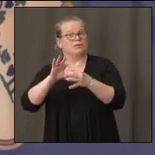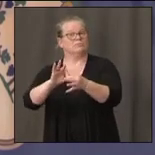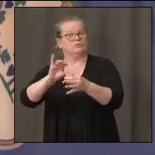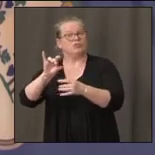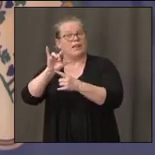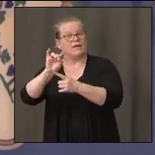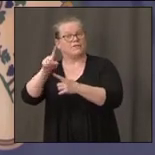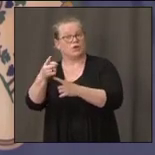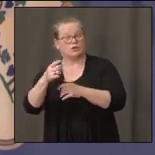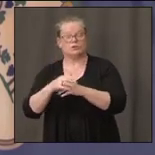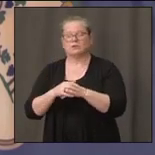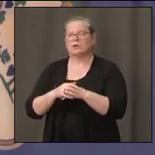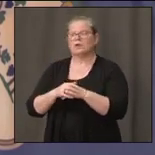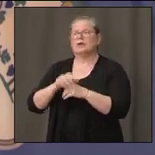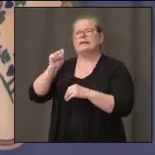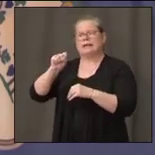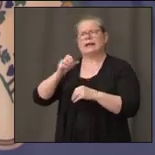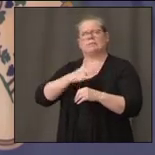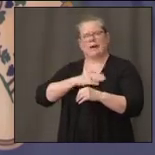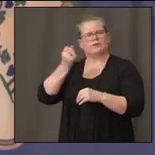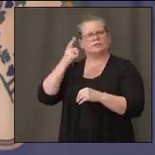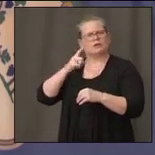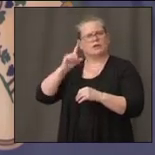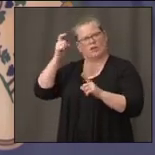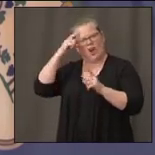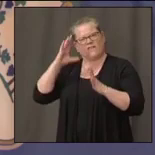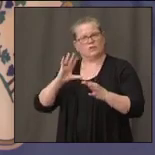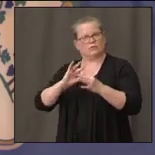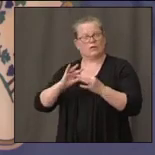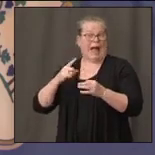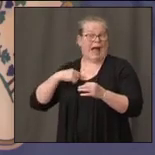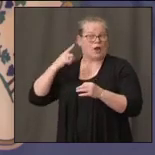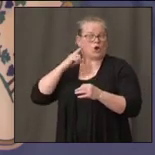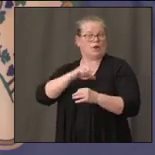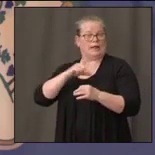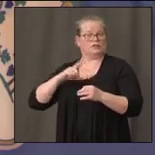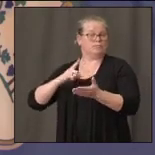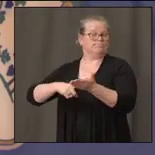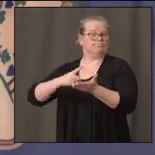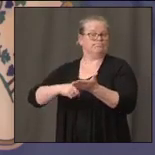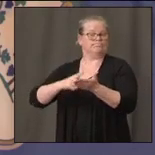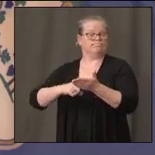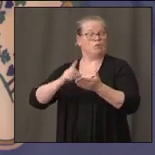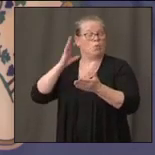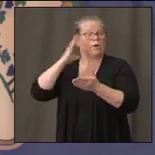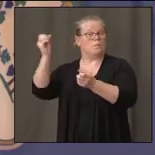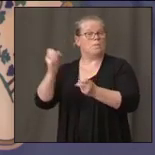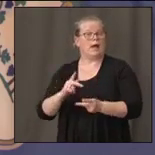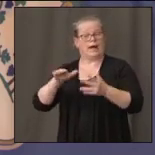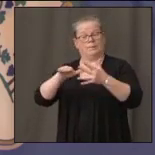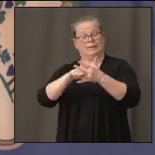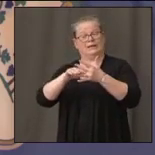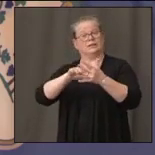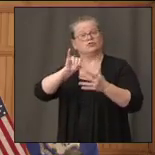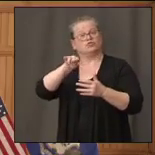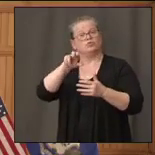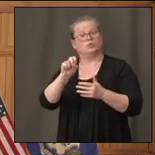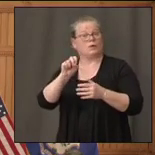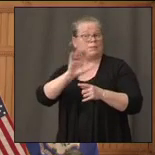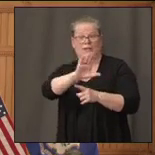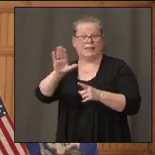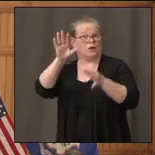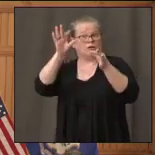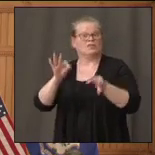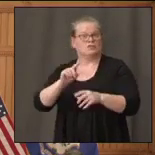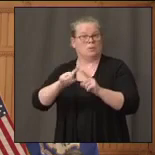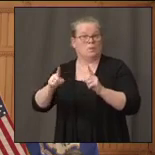come back for a special session. The last I heard was perhaps sometime in mid-June. That's their call, but welcome back.